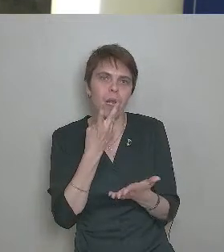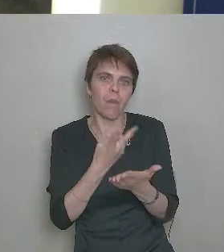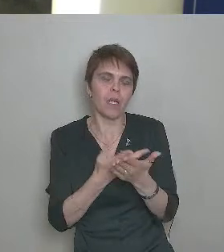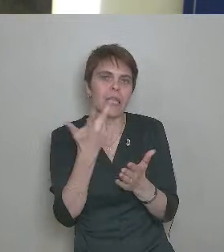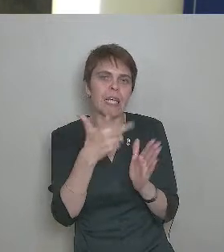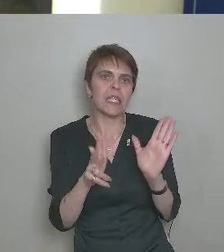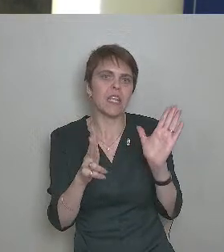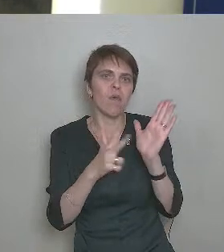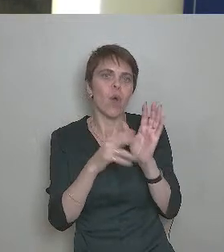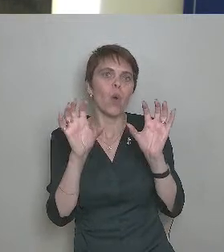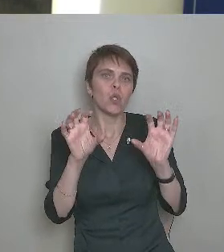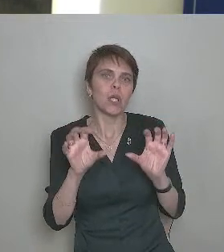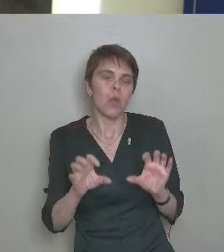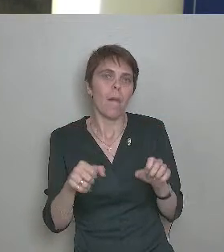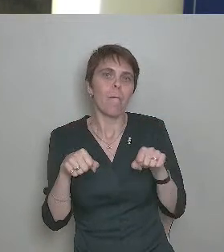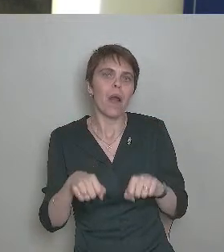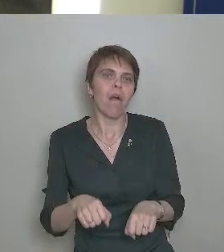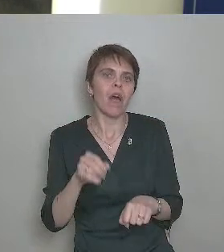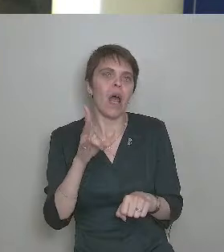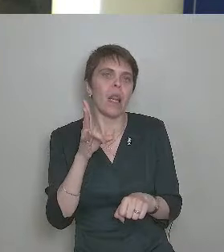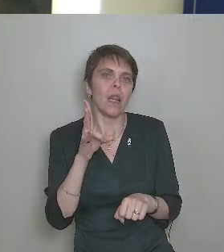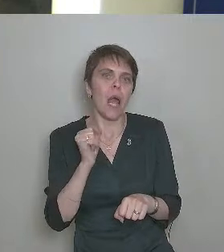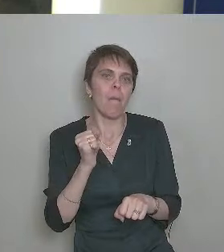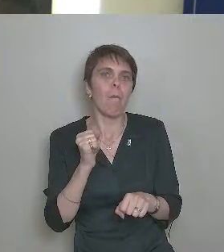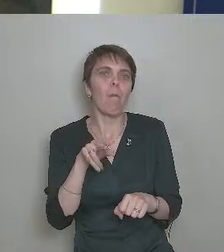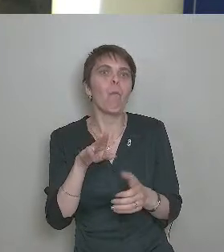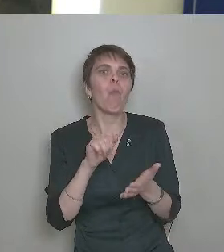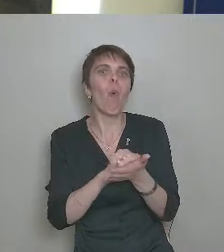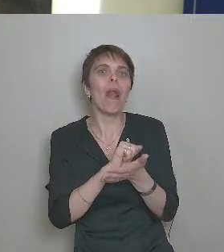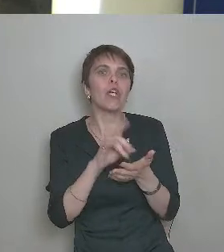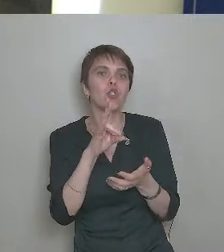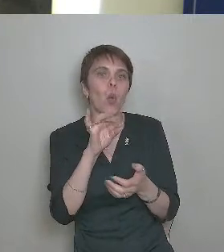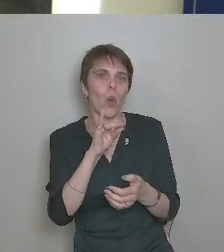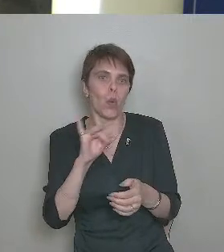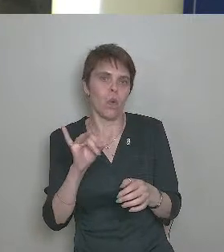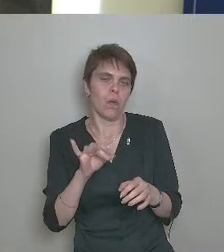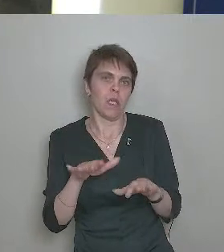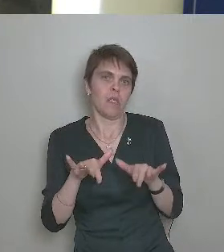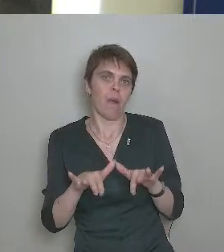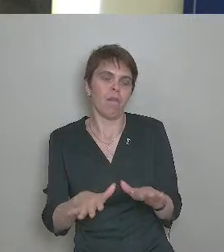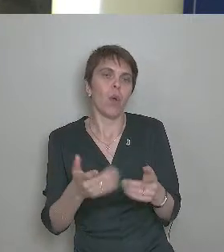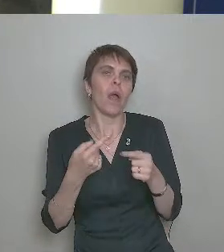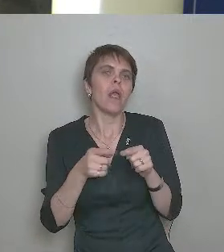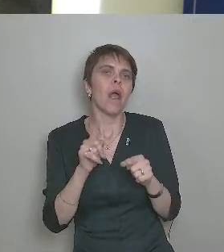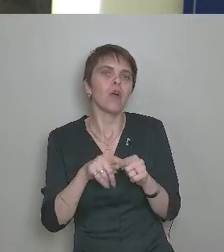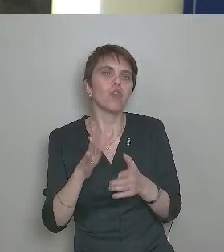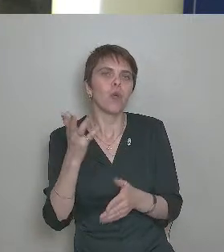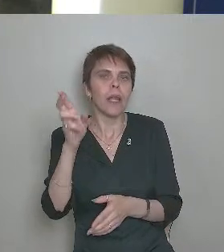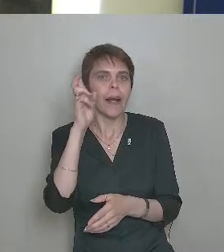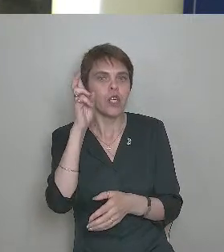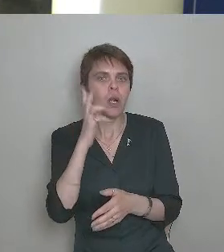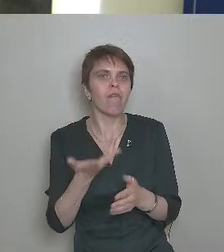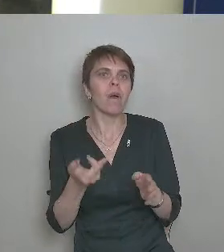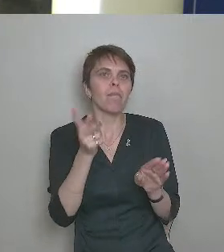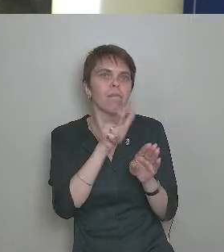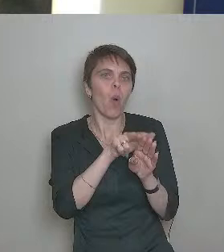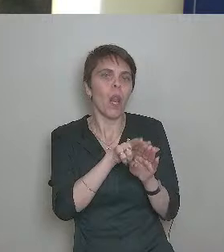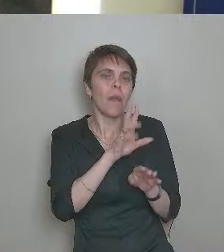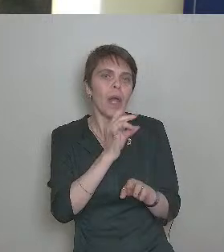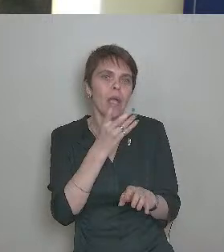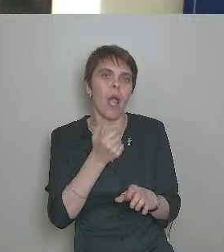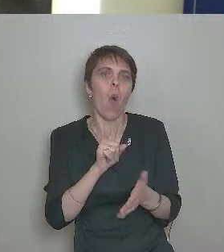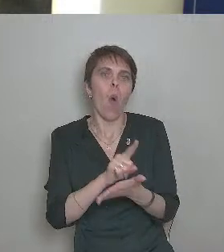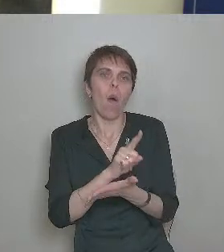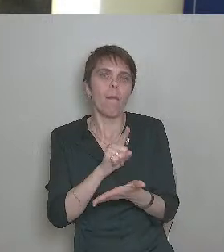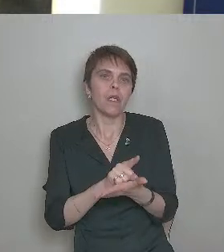the way of the implementation of the fundamental right of the individual to participate in the public affairs